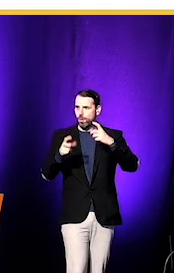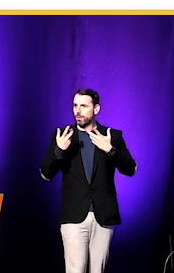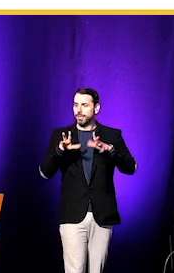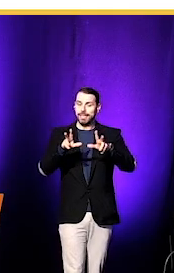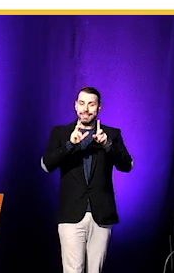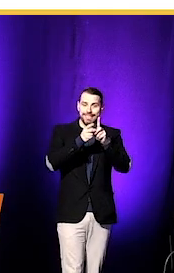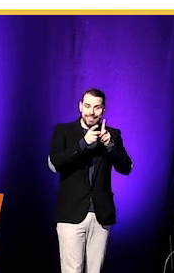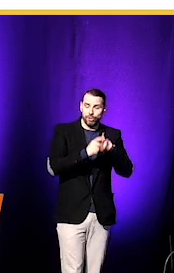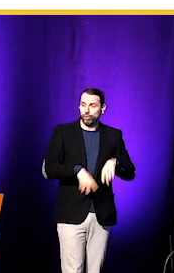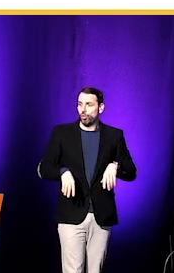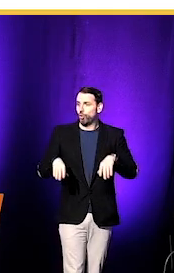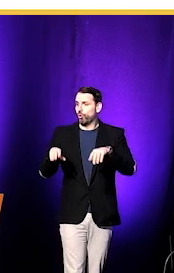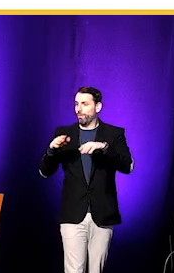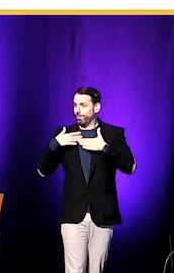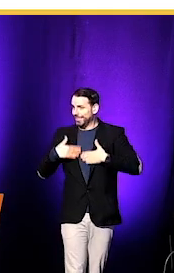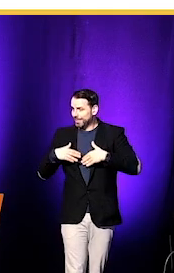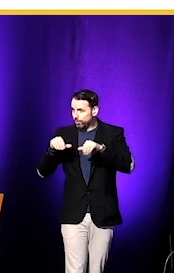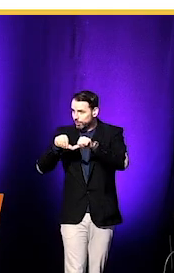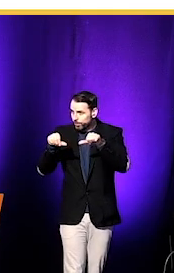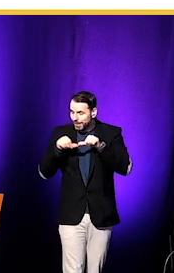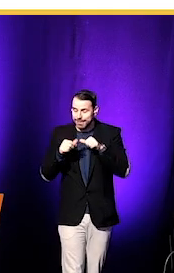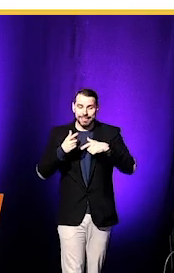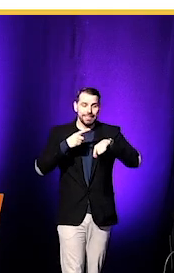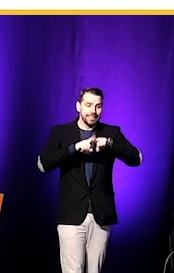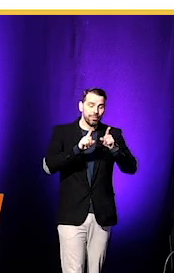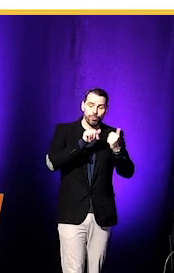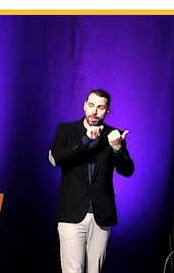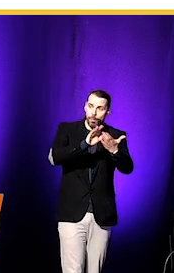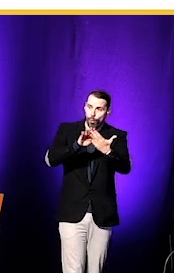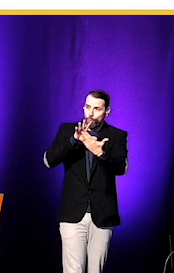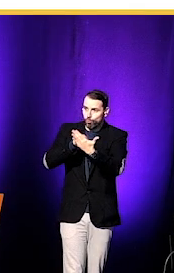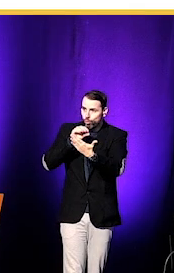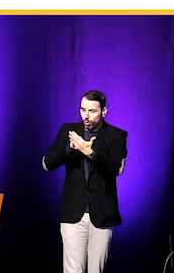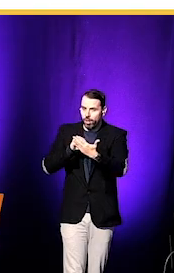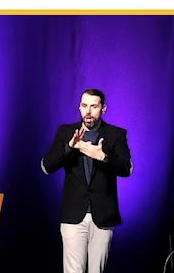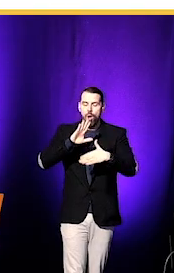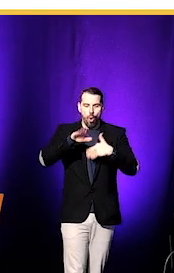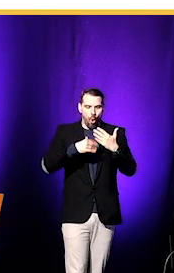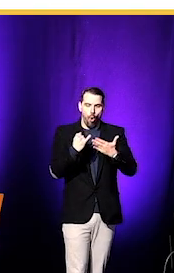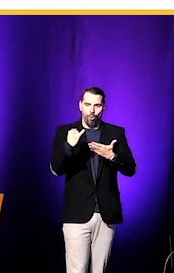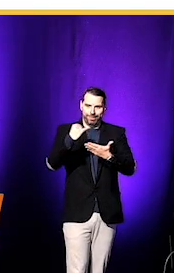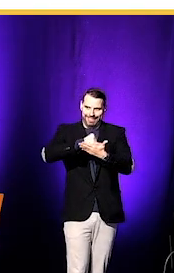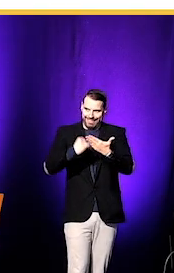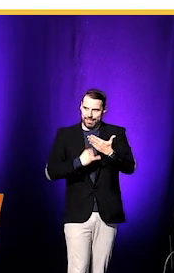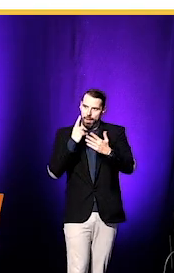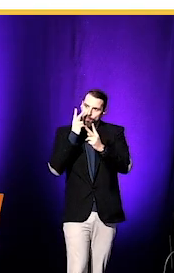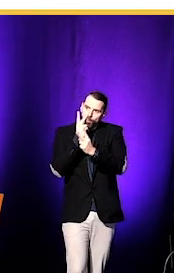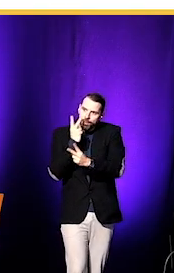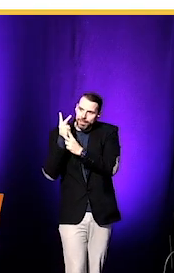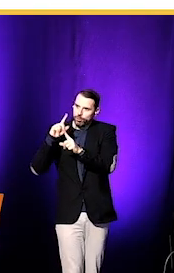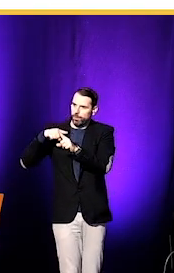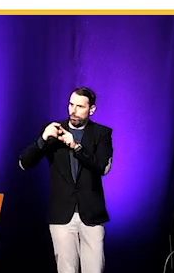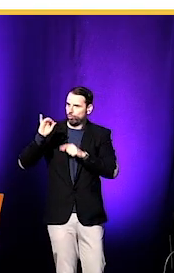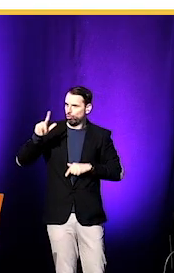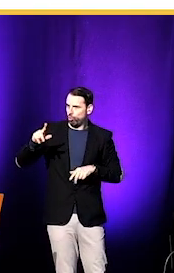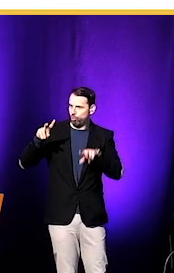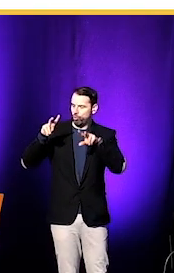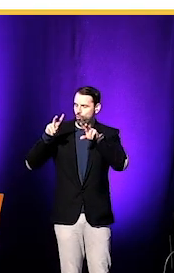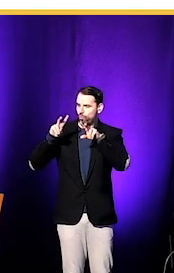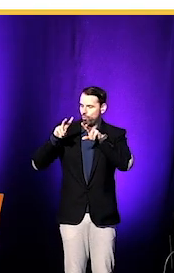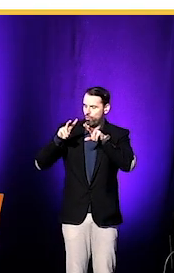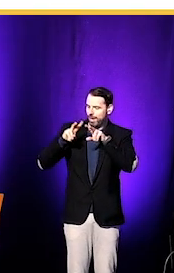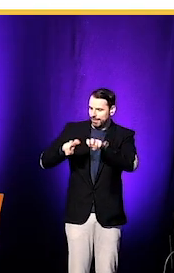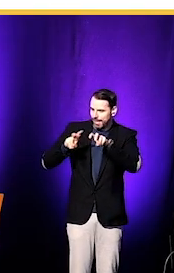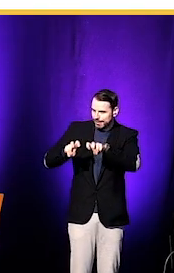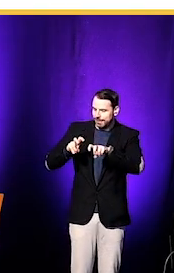spaces, genres, theories, and modes of learning and analysis, all designed for reflection and social analysis, historicizing, and